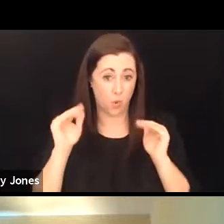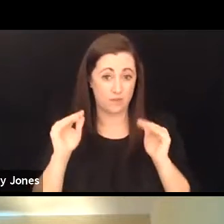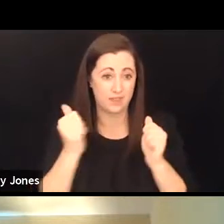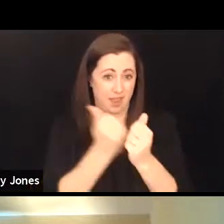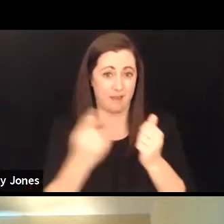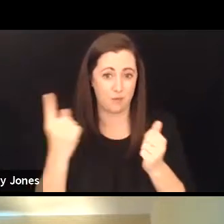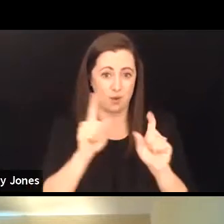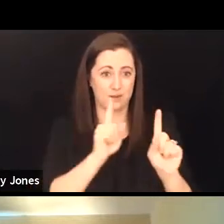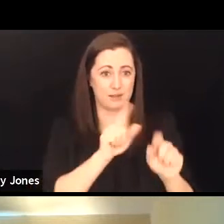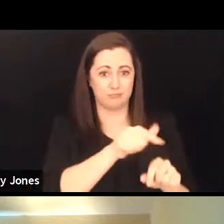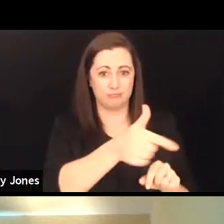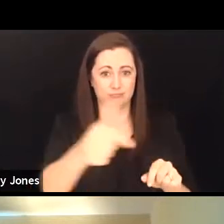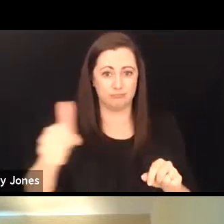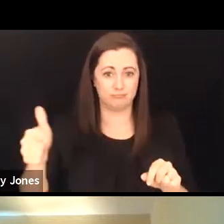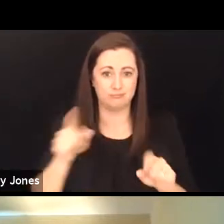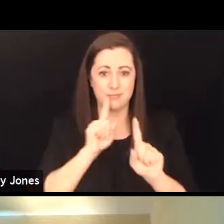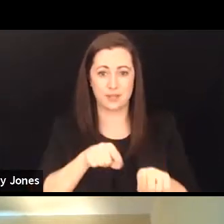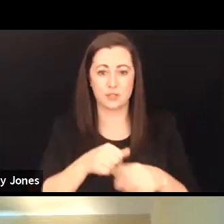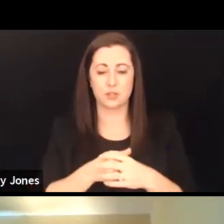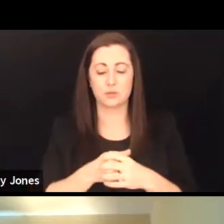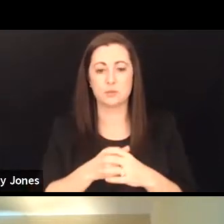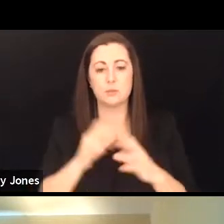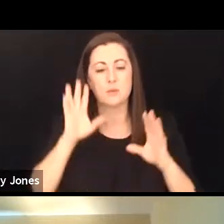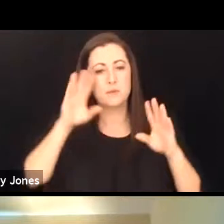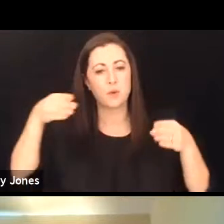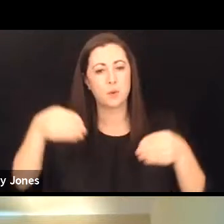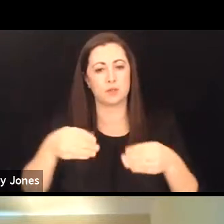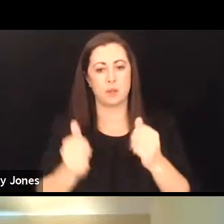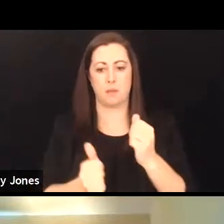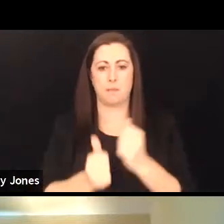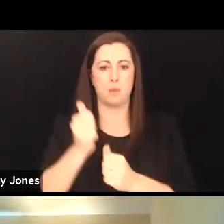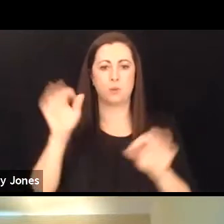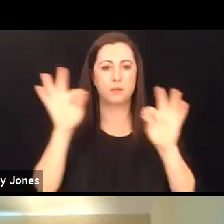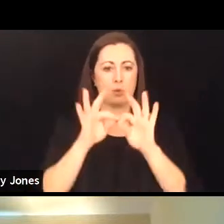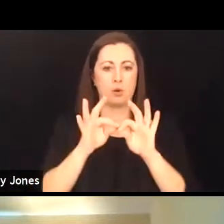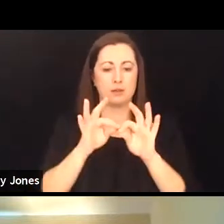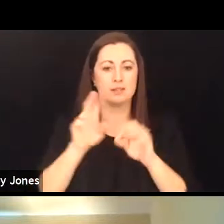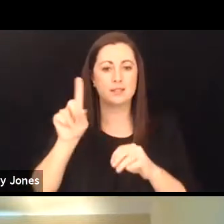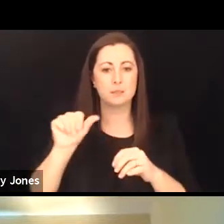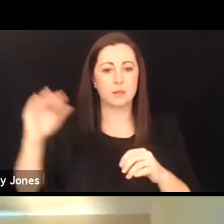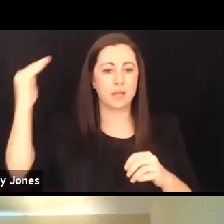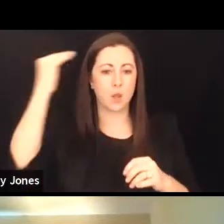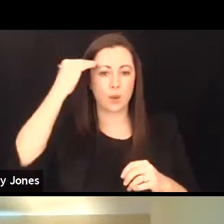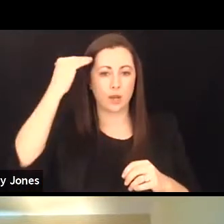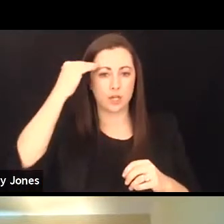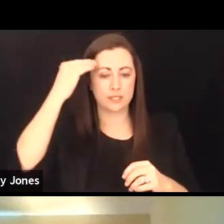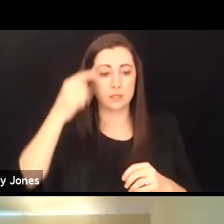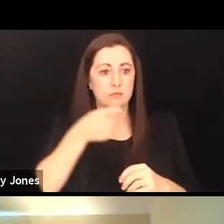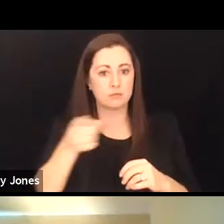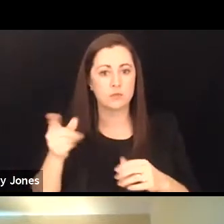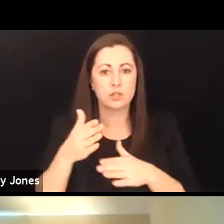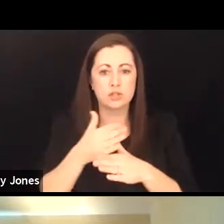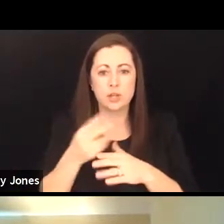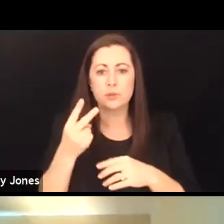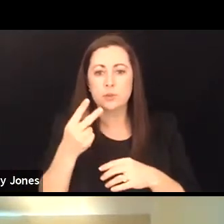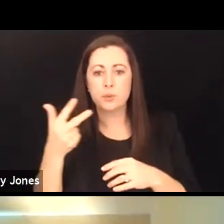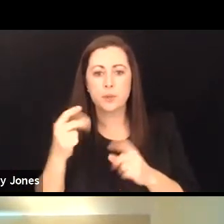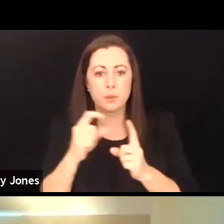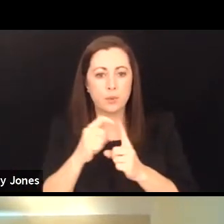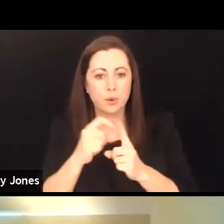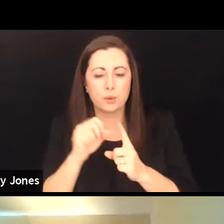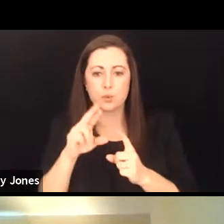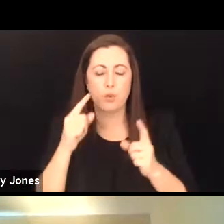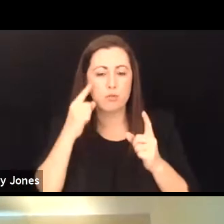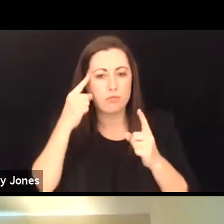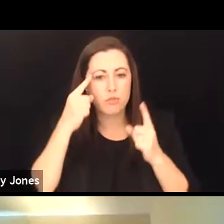one. I want to focus on what's most important about disability employment awareness. If you could share two or three words or thoughts to